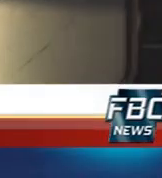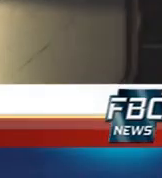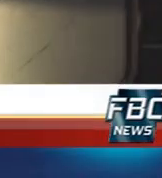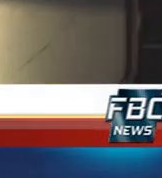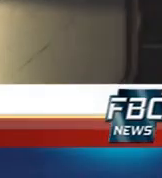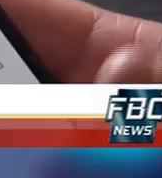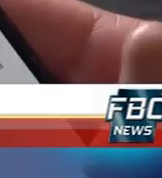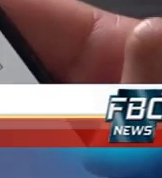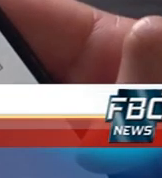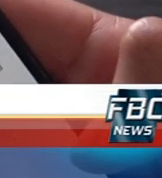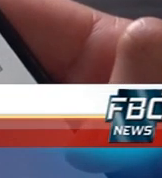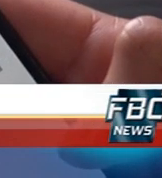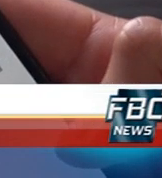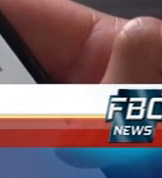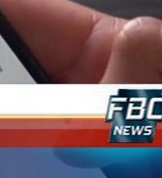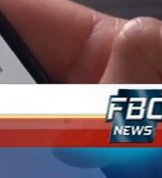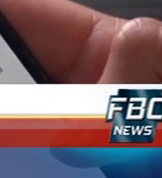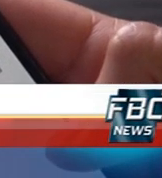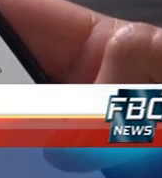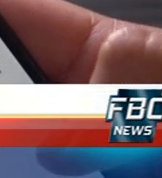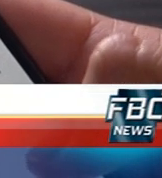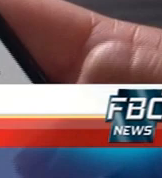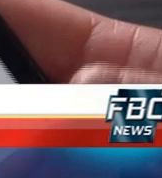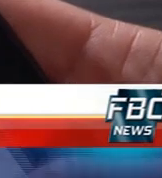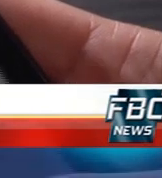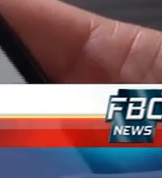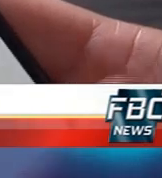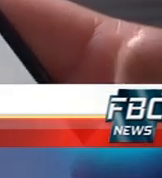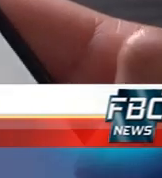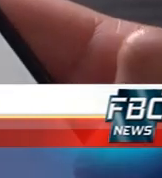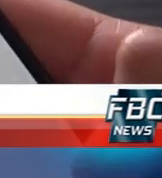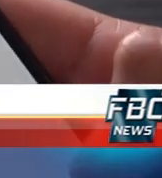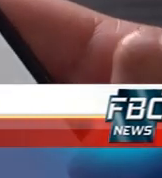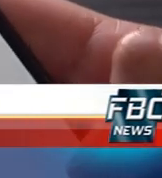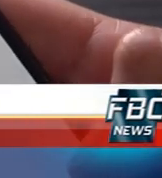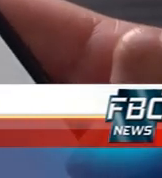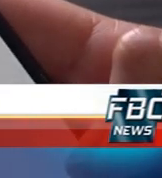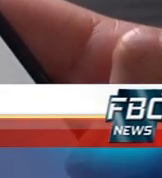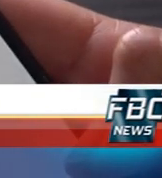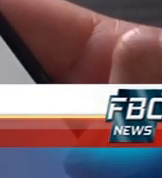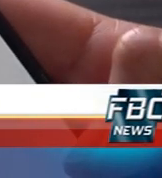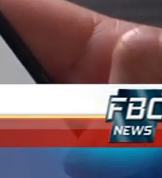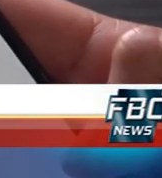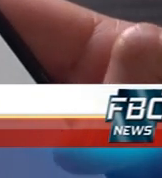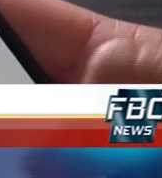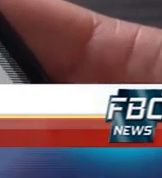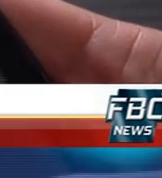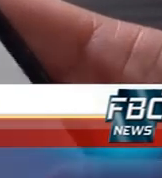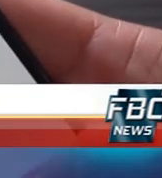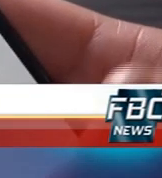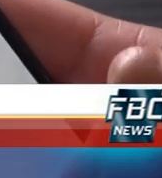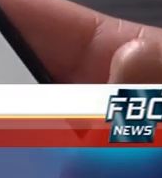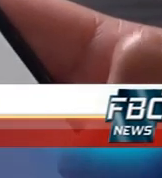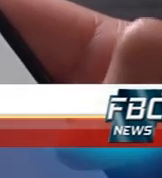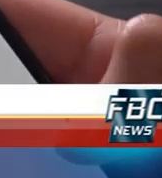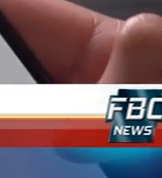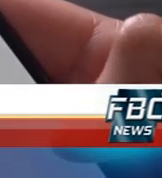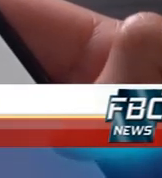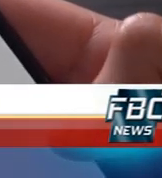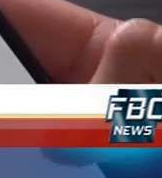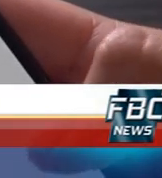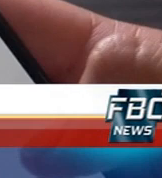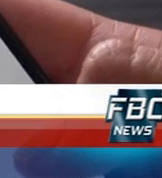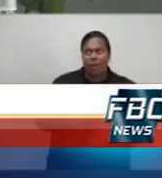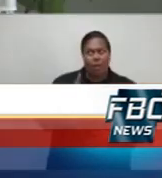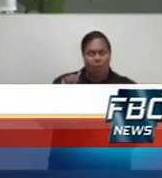phone contact is requested upon installing the app to make it convenient to contact them in the event they are exposed to the virus. So in terms